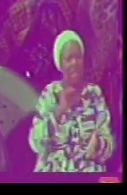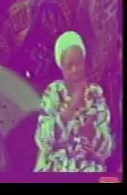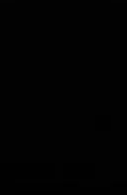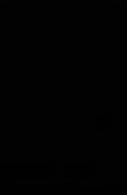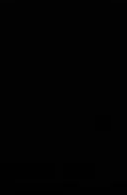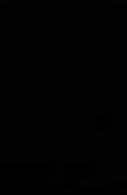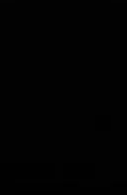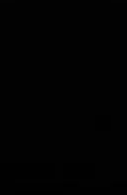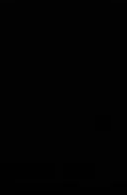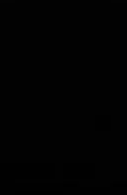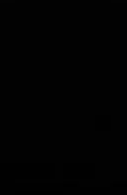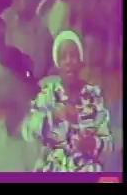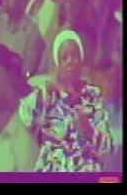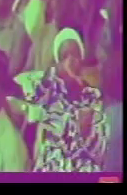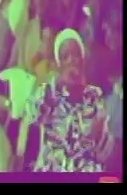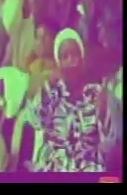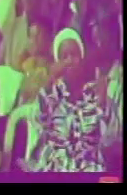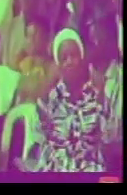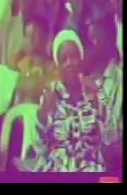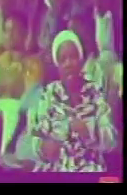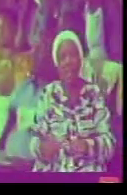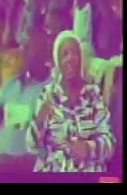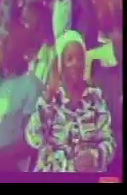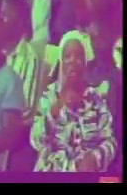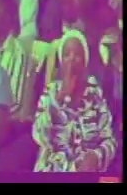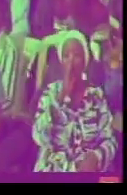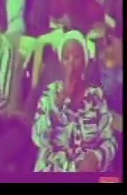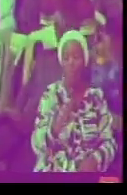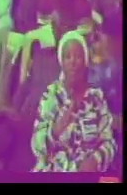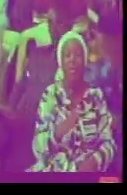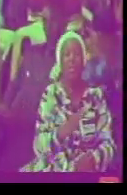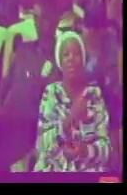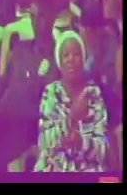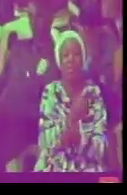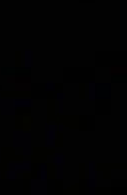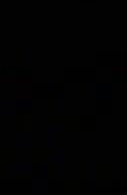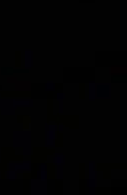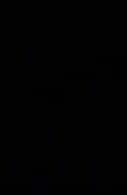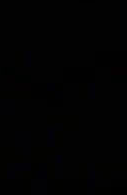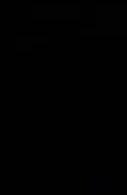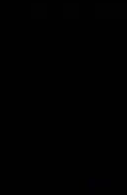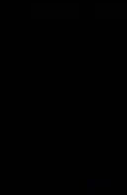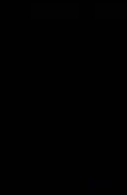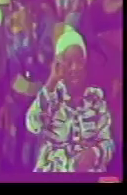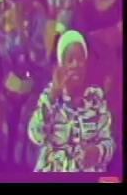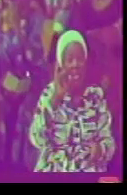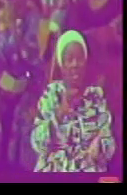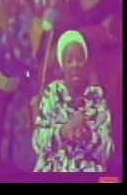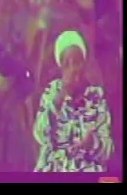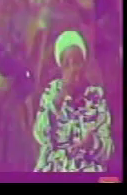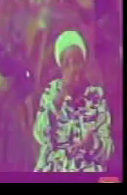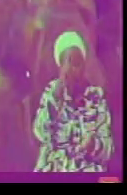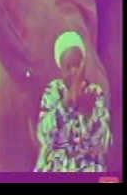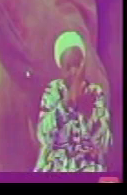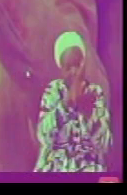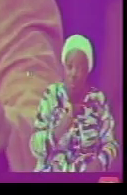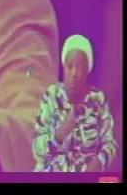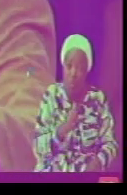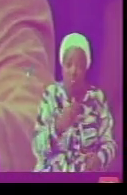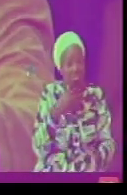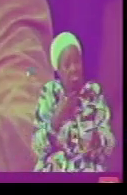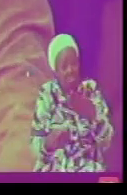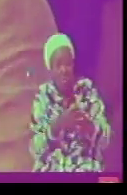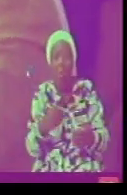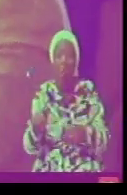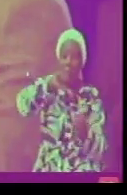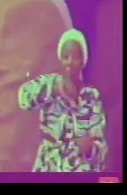that believeth and is baptized shall be saved. He that believeth not,